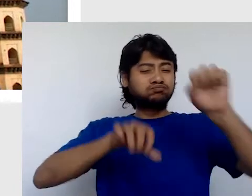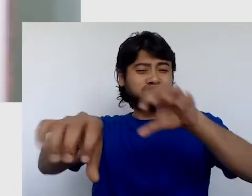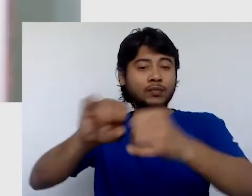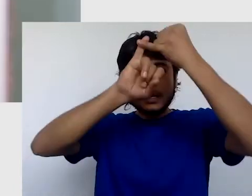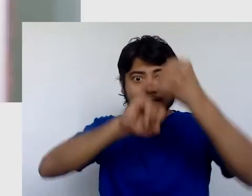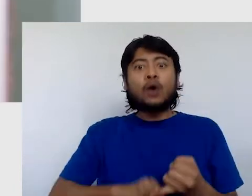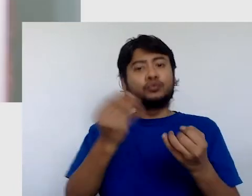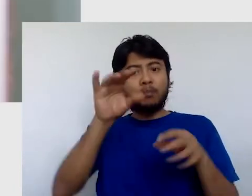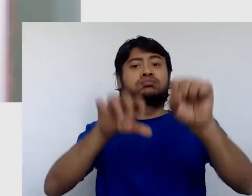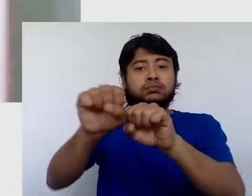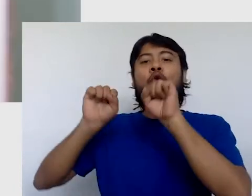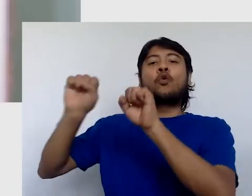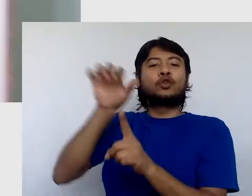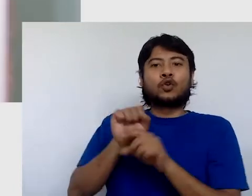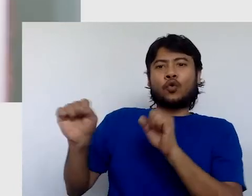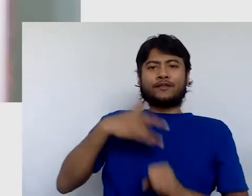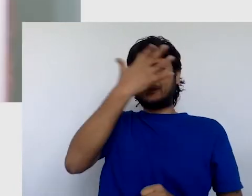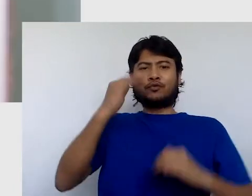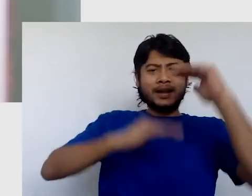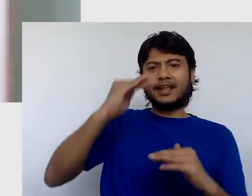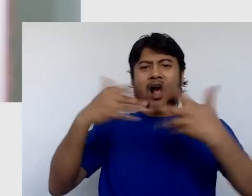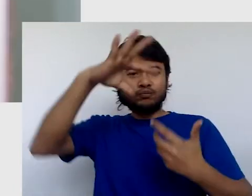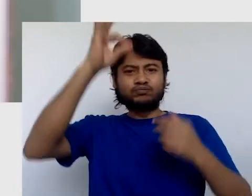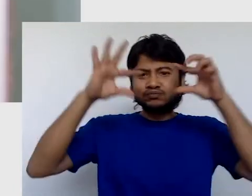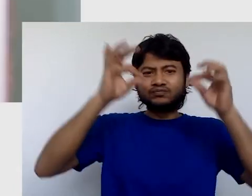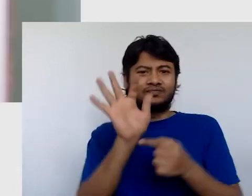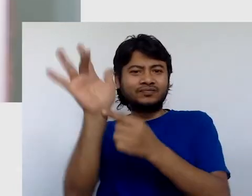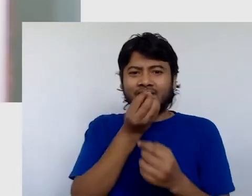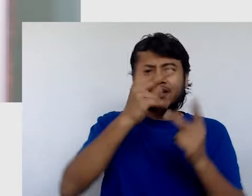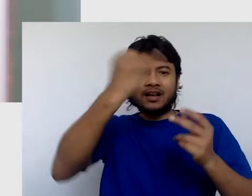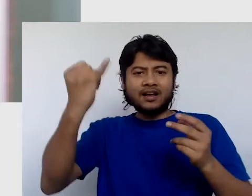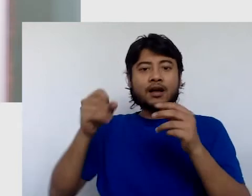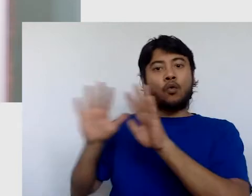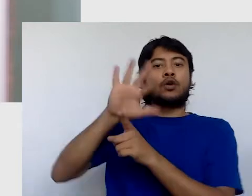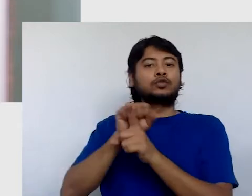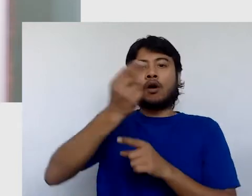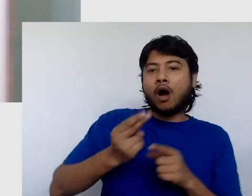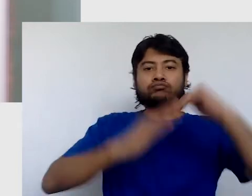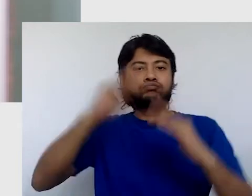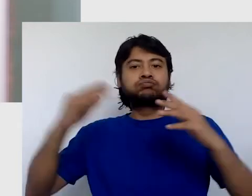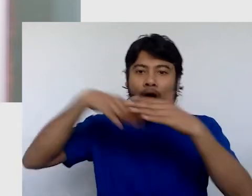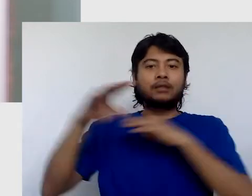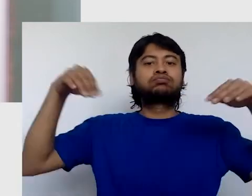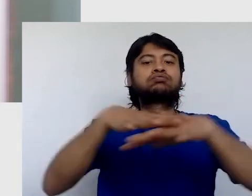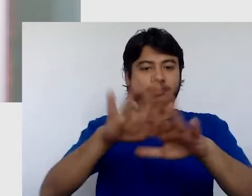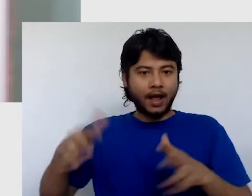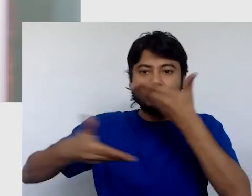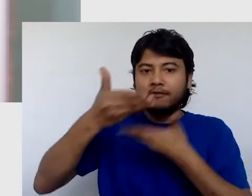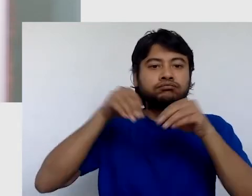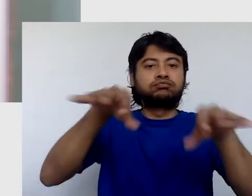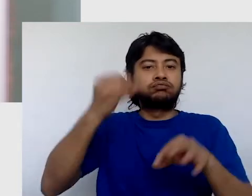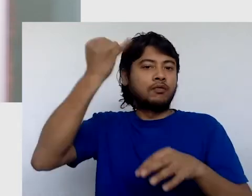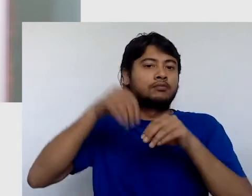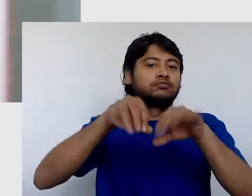As scholar Navina Haidar notes, metaphor and symbolism played an important role in Deccani paintings and the arts.